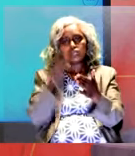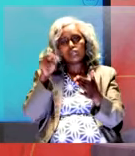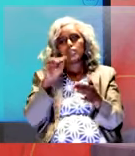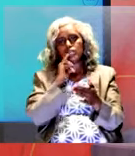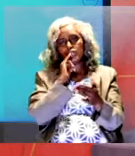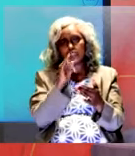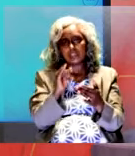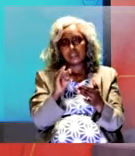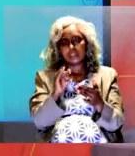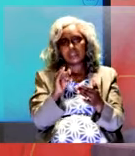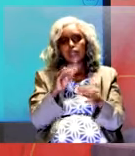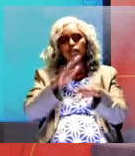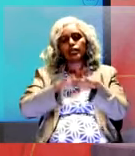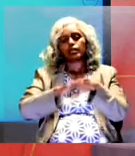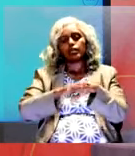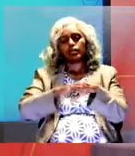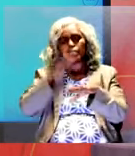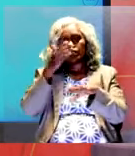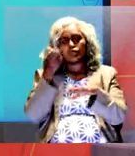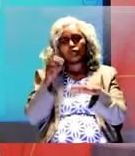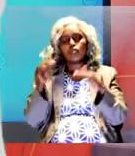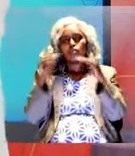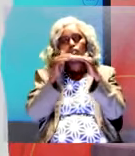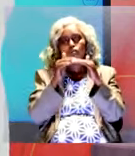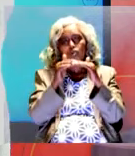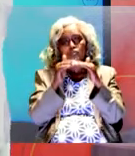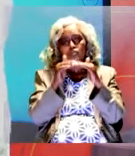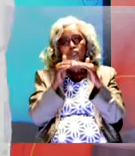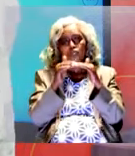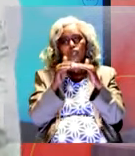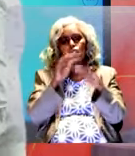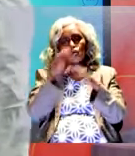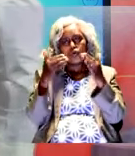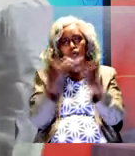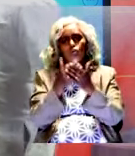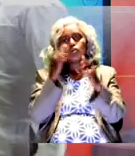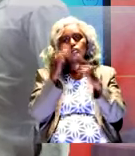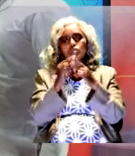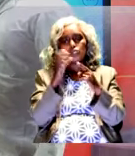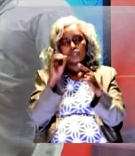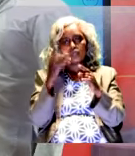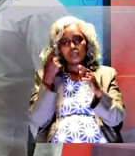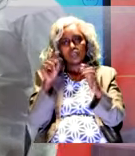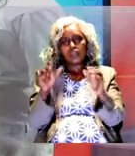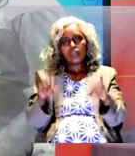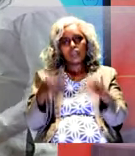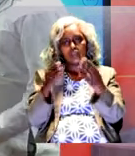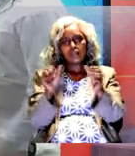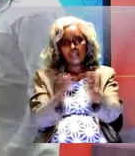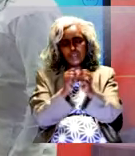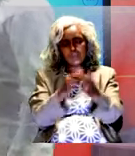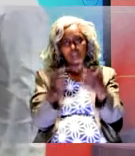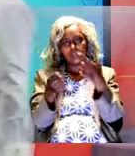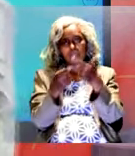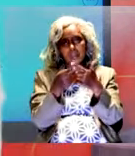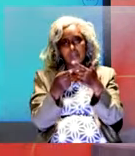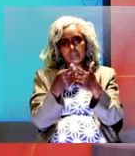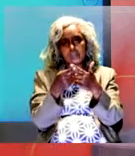n is greater or equal to all terms of the given sequence.